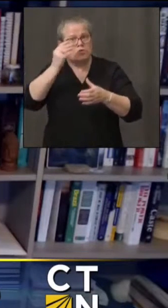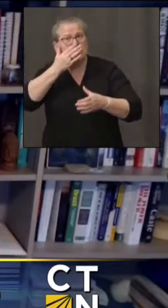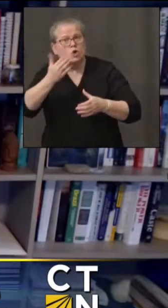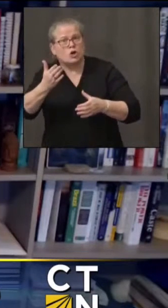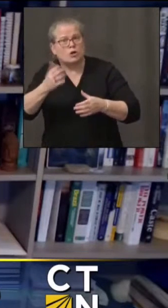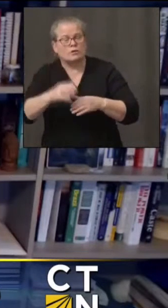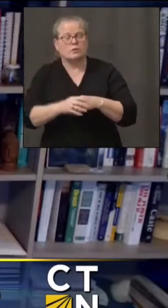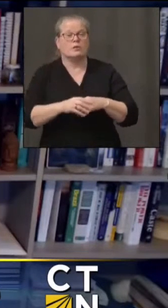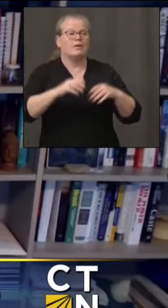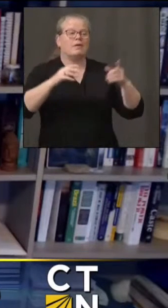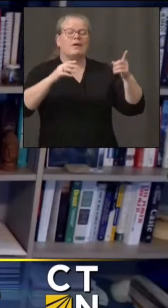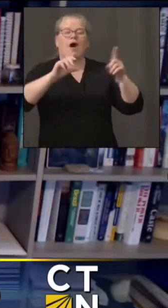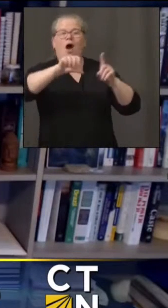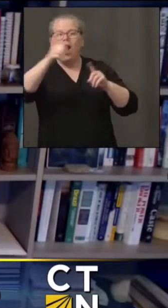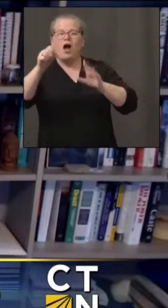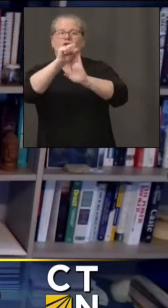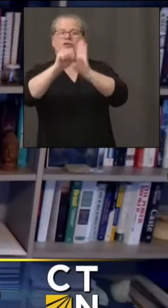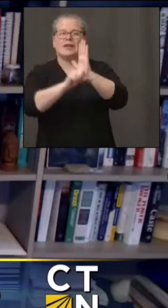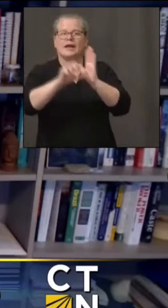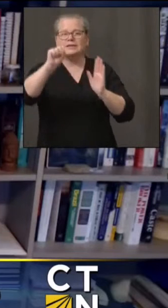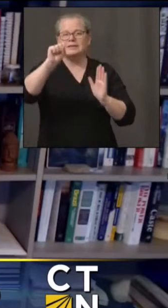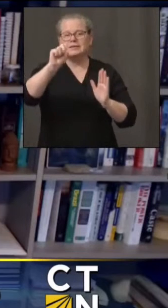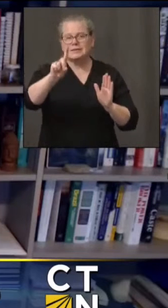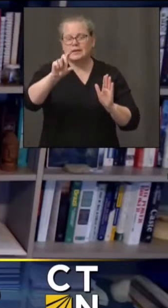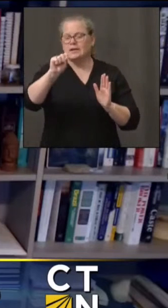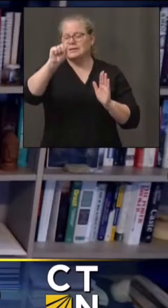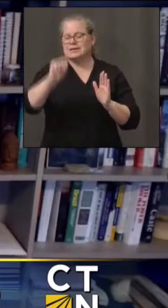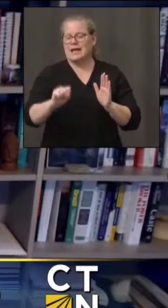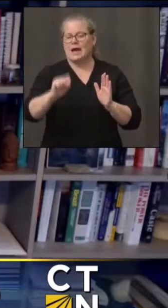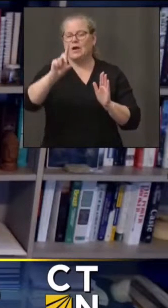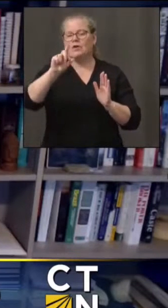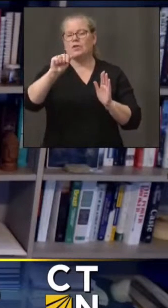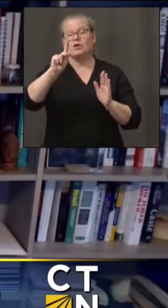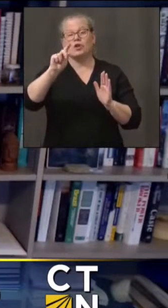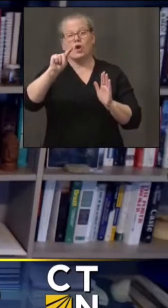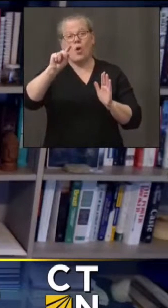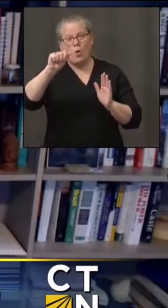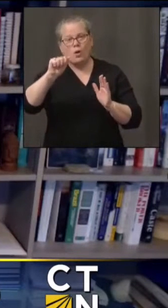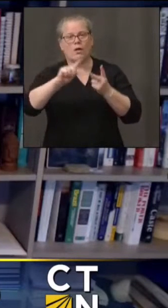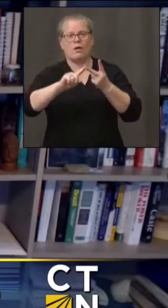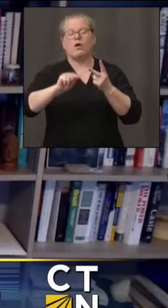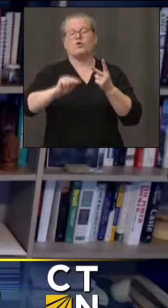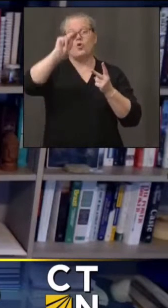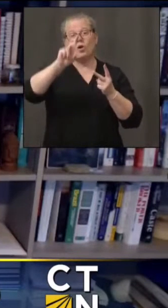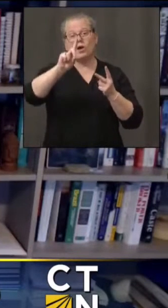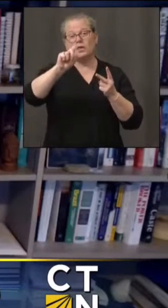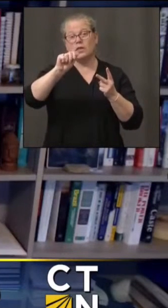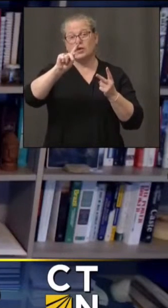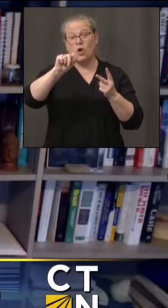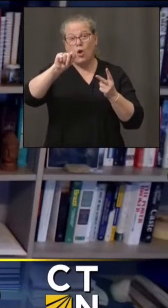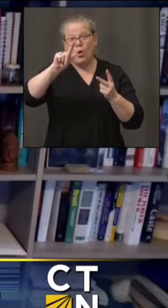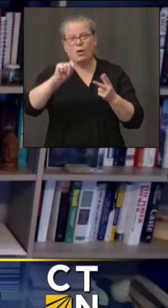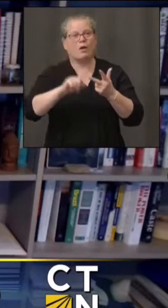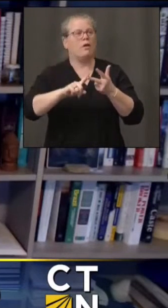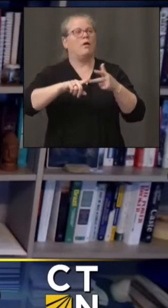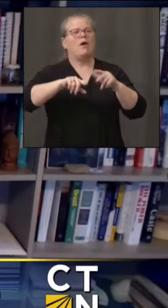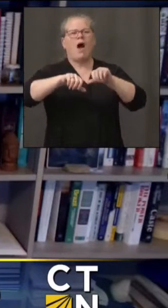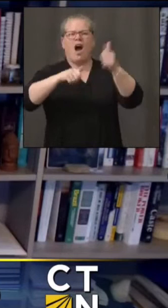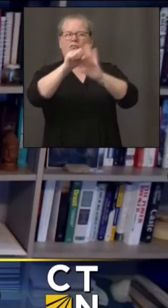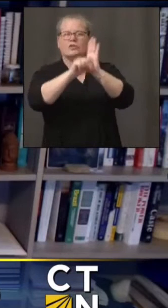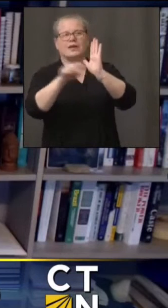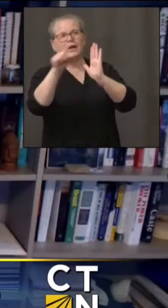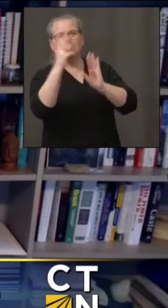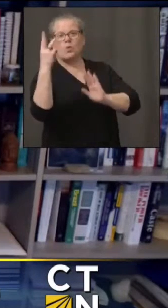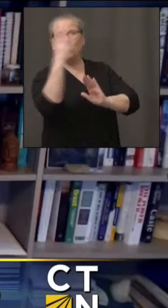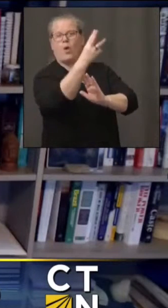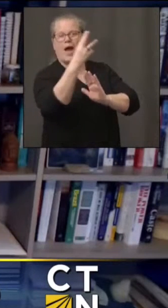really, having a large resurgence, they're above that threshold. I think there's another threshold, and it's, here in